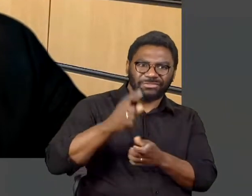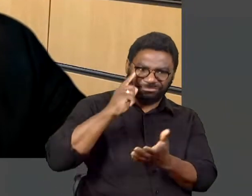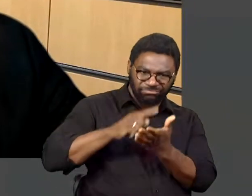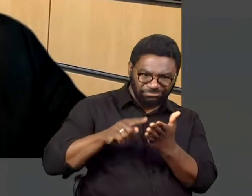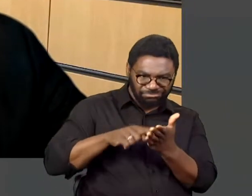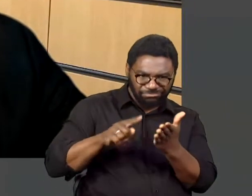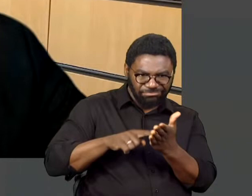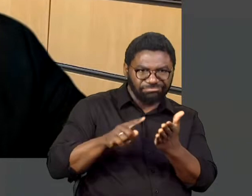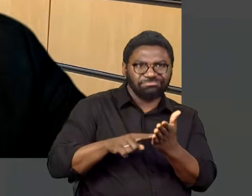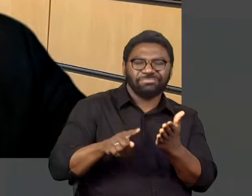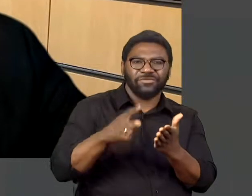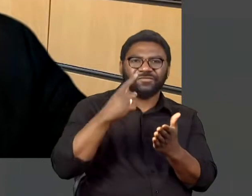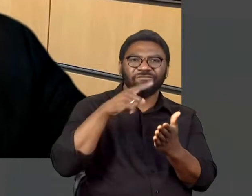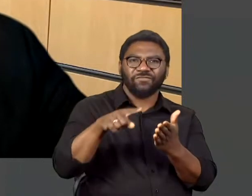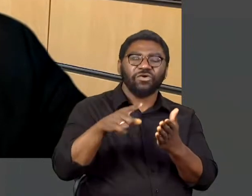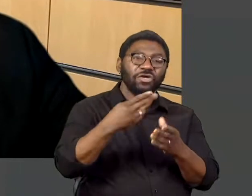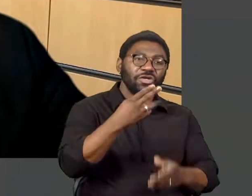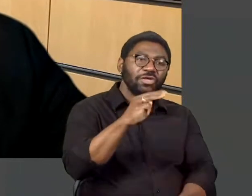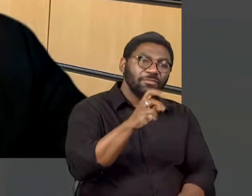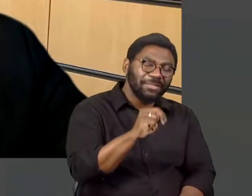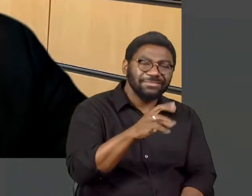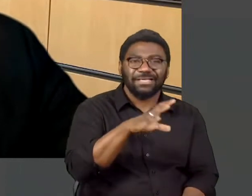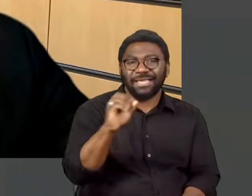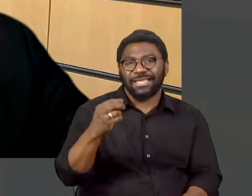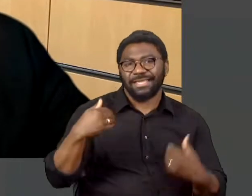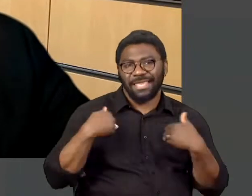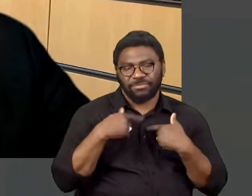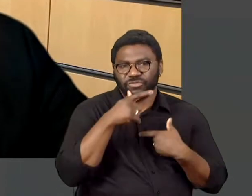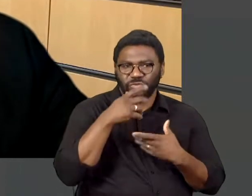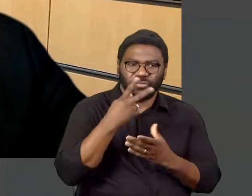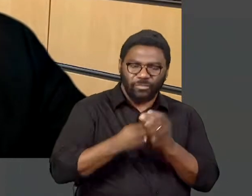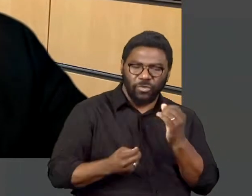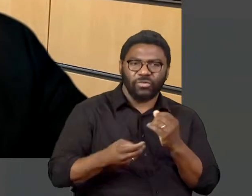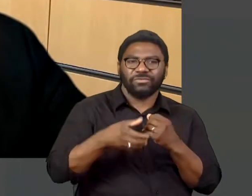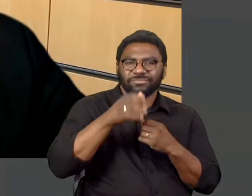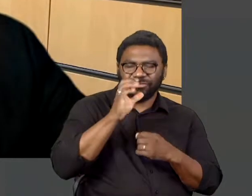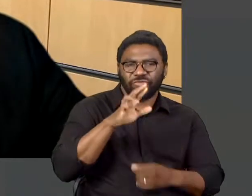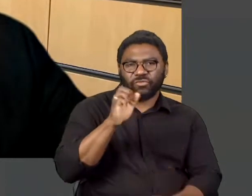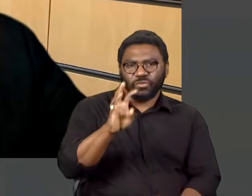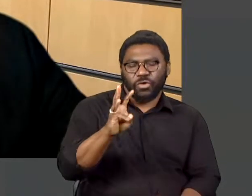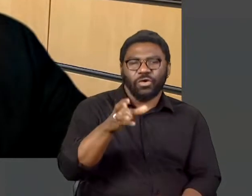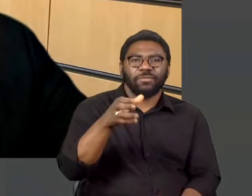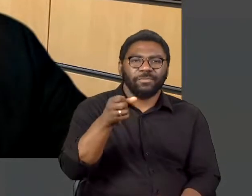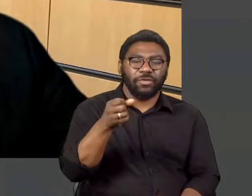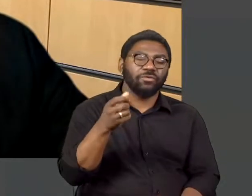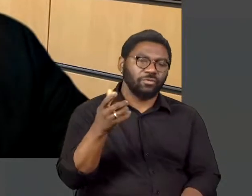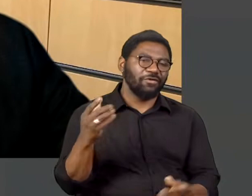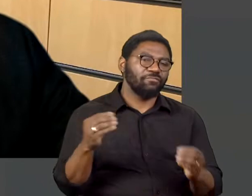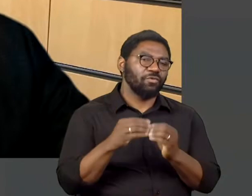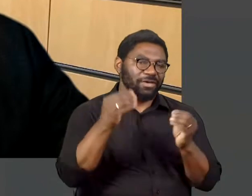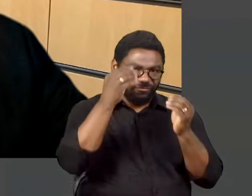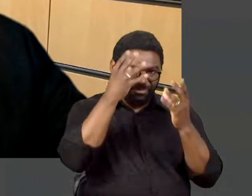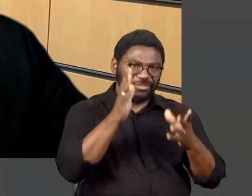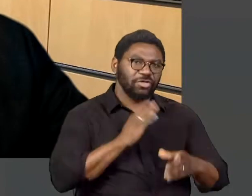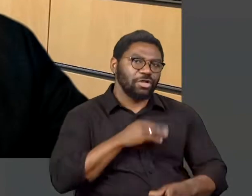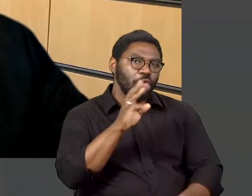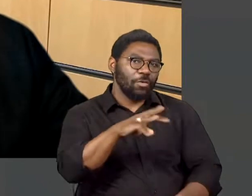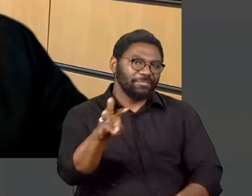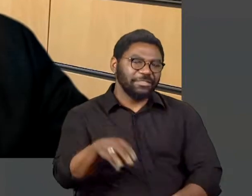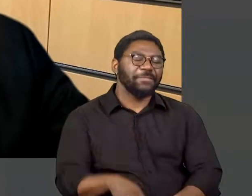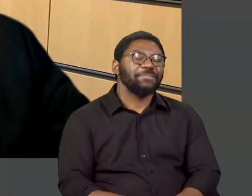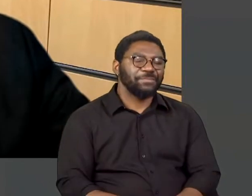consume raw milk, and you can find additional guidance on our website on raw milk and milk handling. So we're continuing our